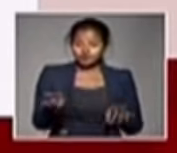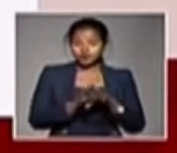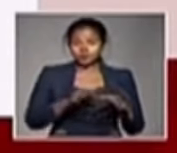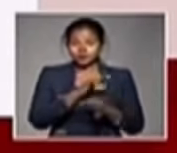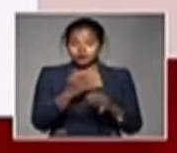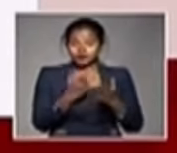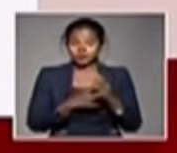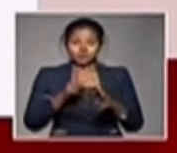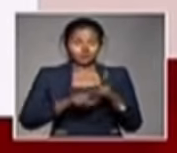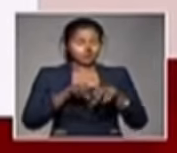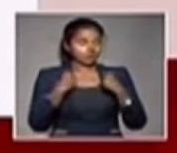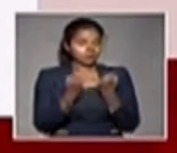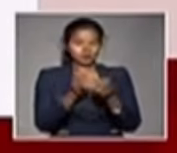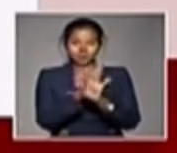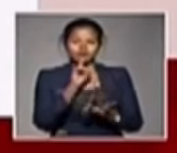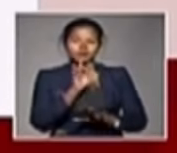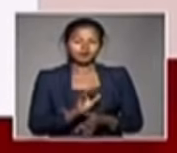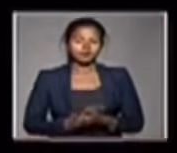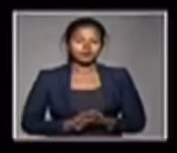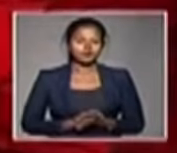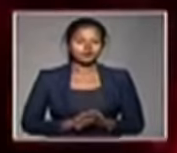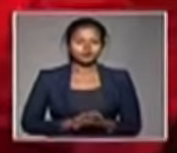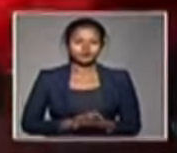opaque practices," end quote.